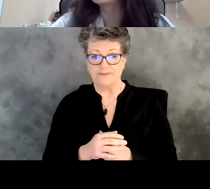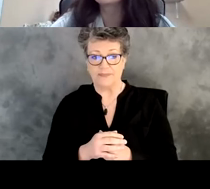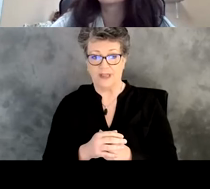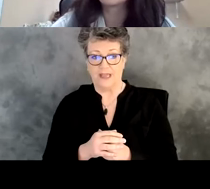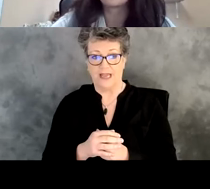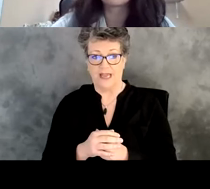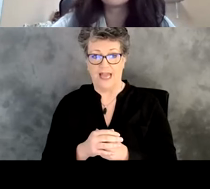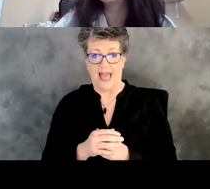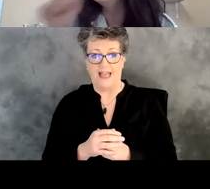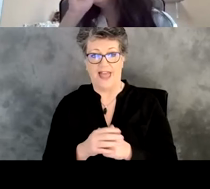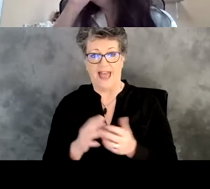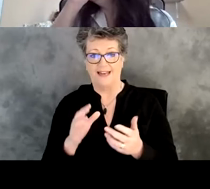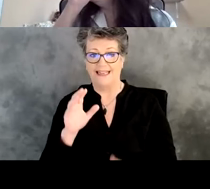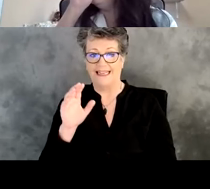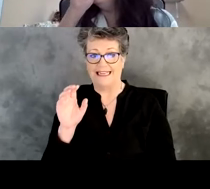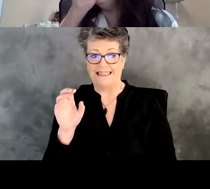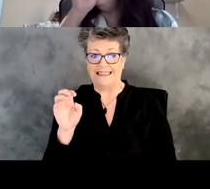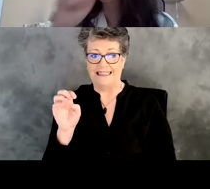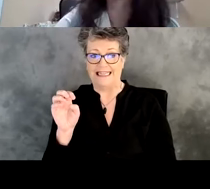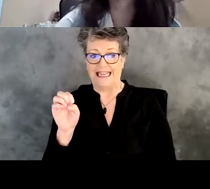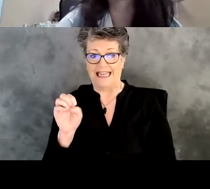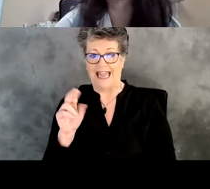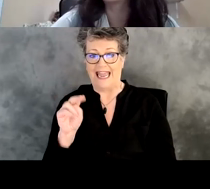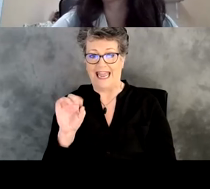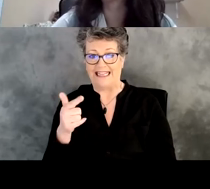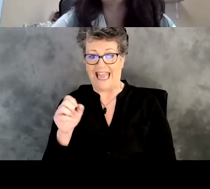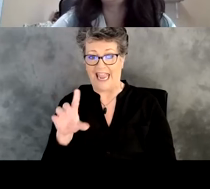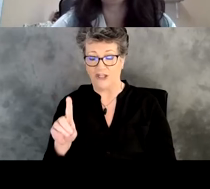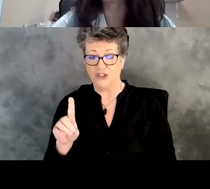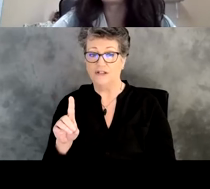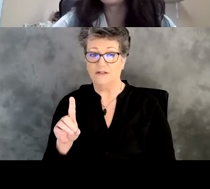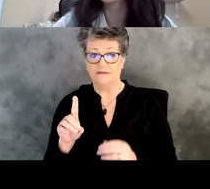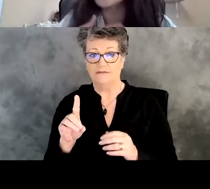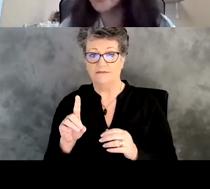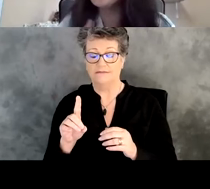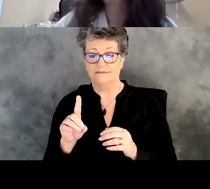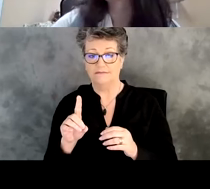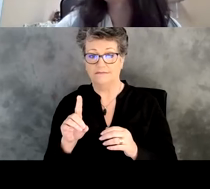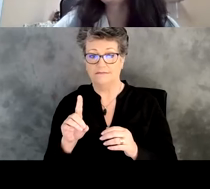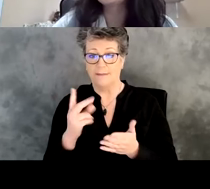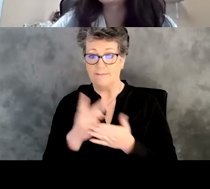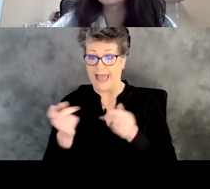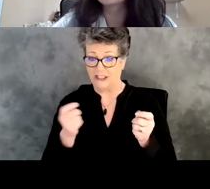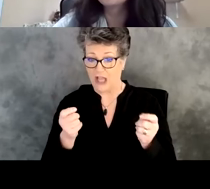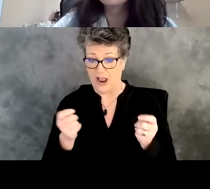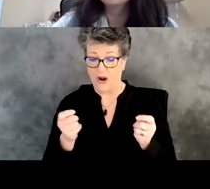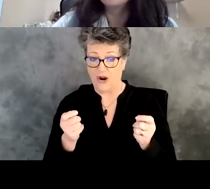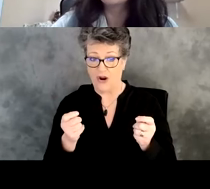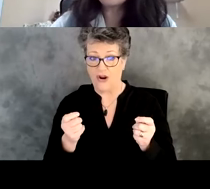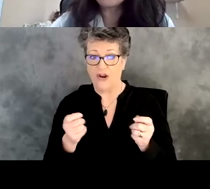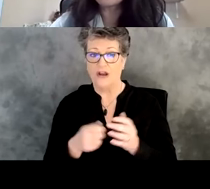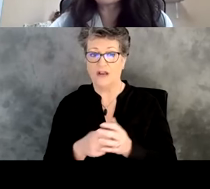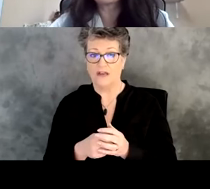coordinated care really yields better outcomes for our dual beneficiaries. Excuse me. And